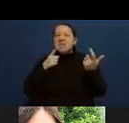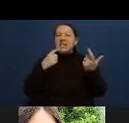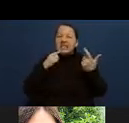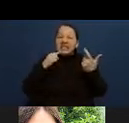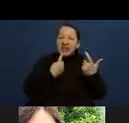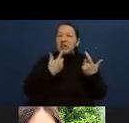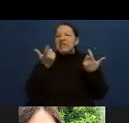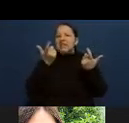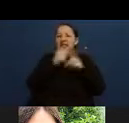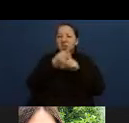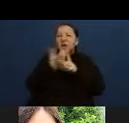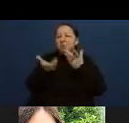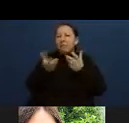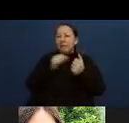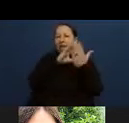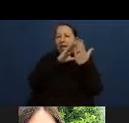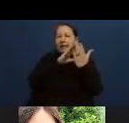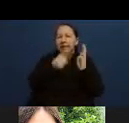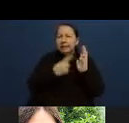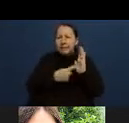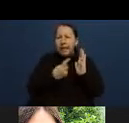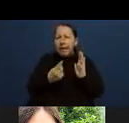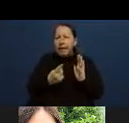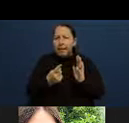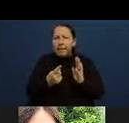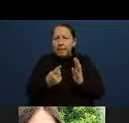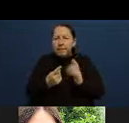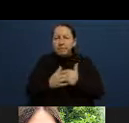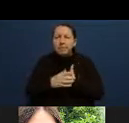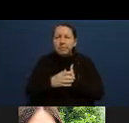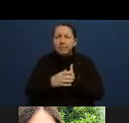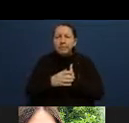we are from.